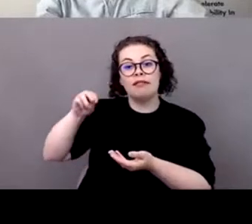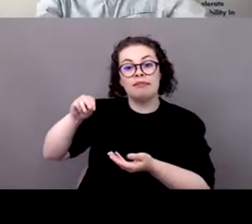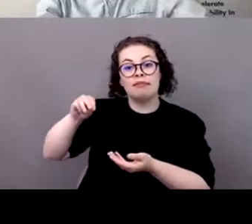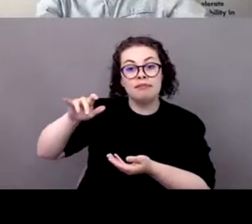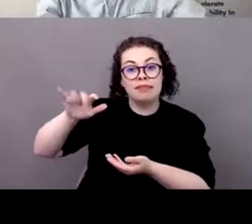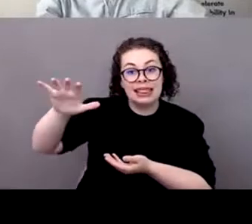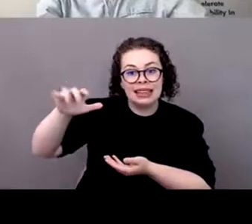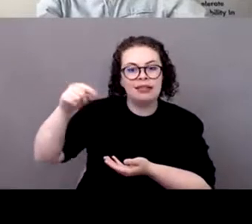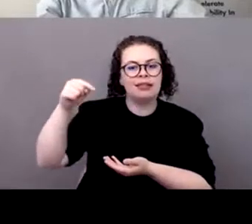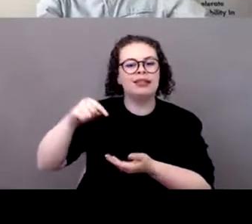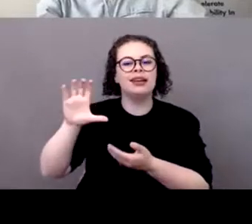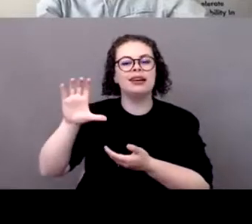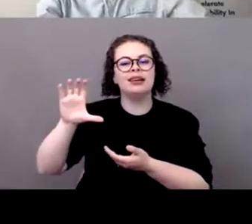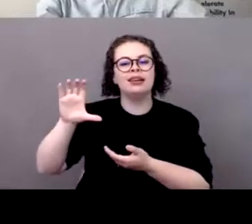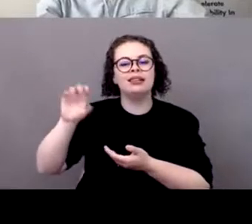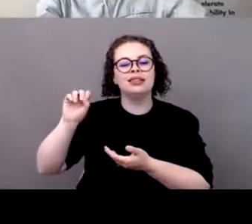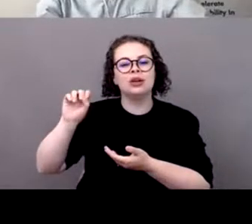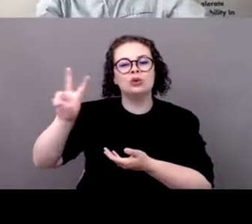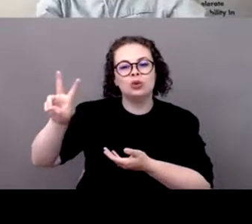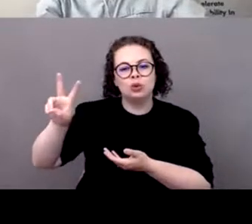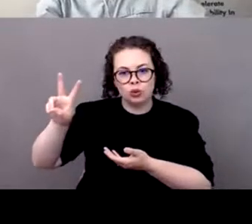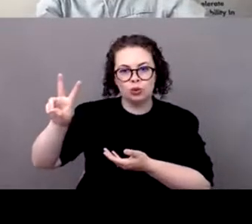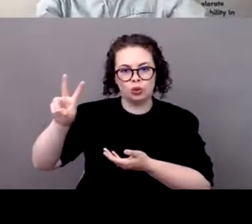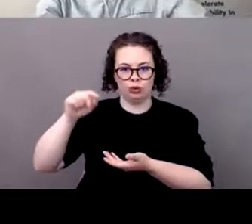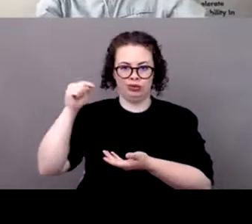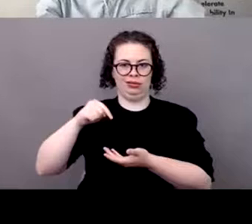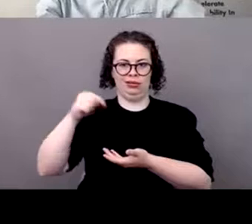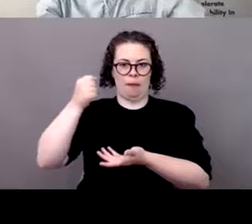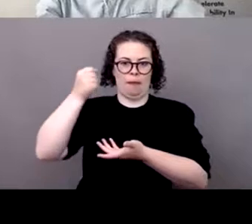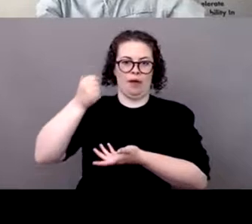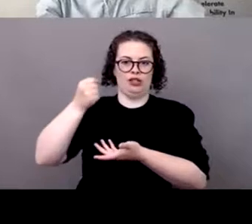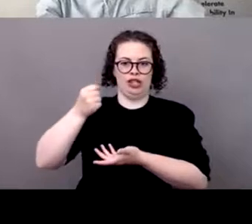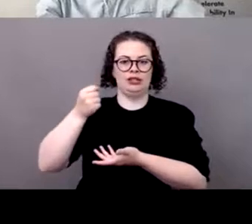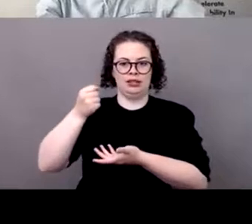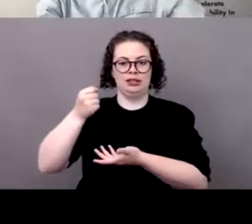to overhead, and that drive